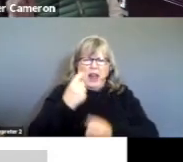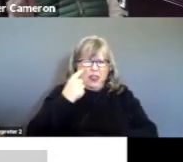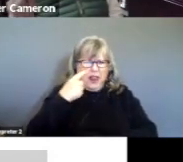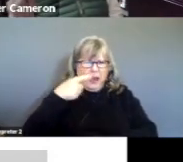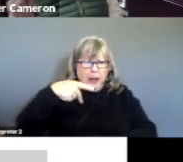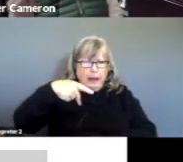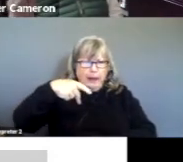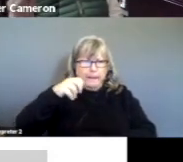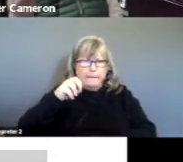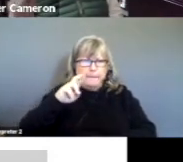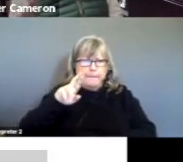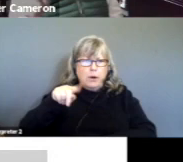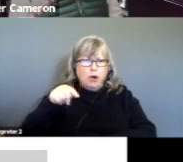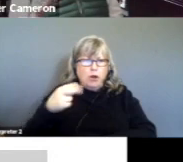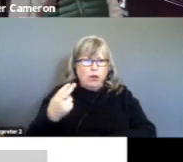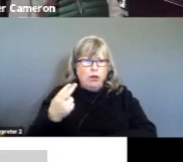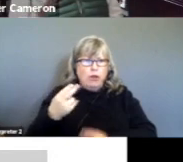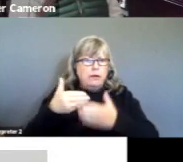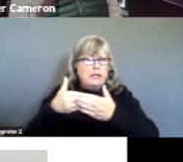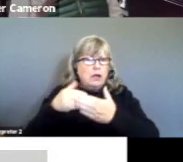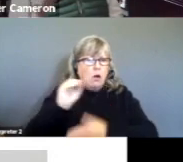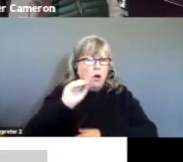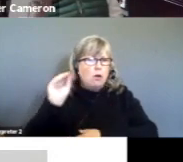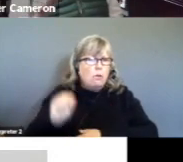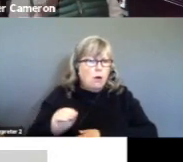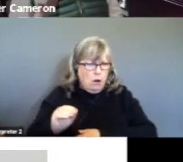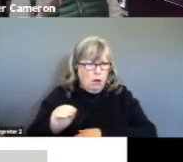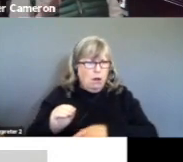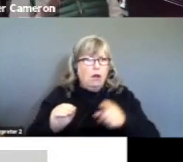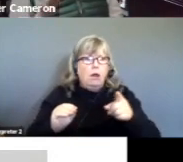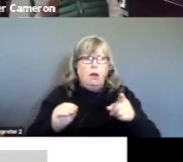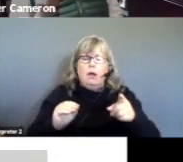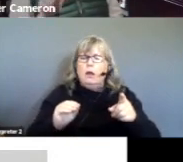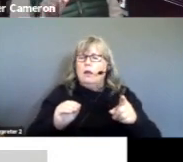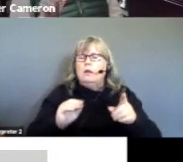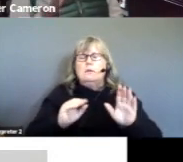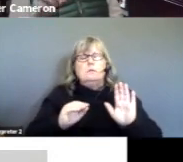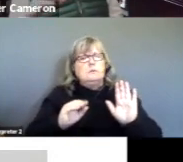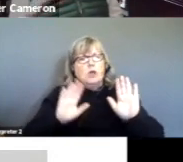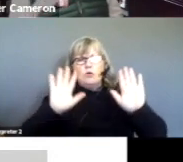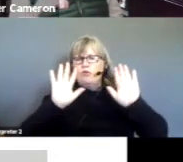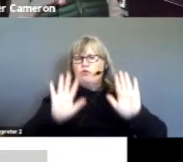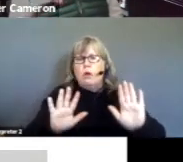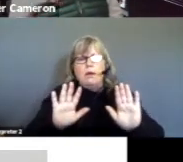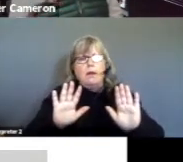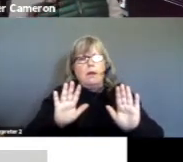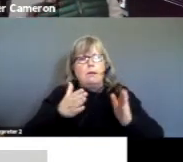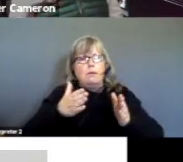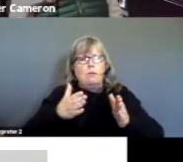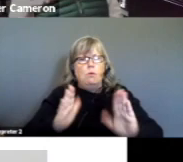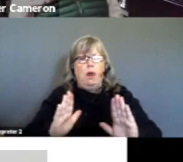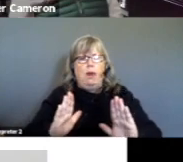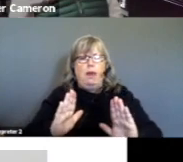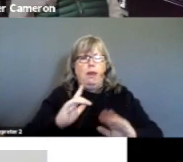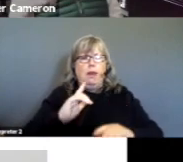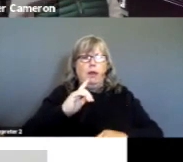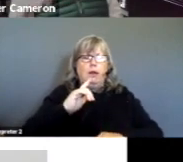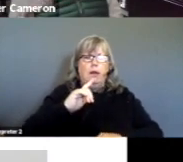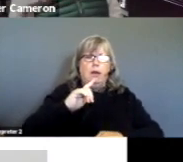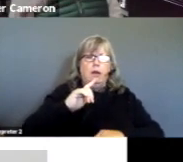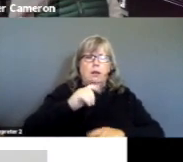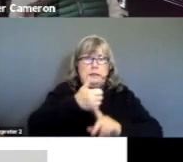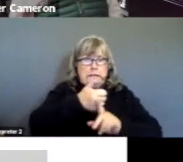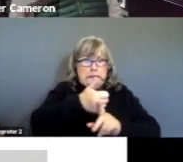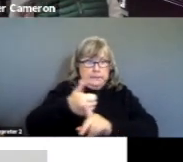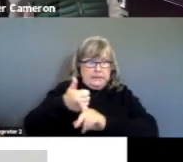that near Ottawa, and again, a great model for potential control